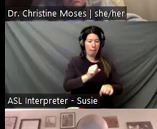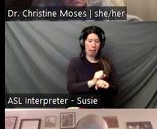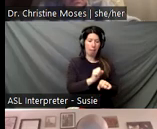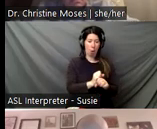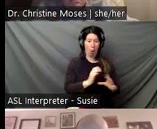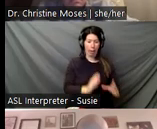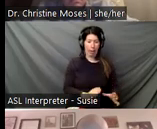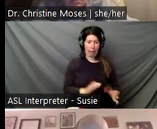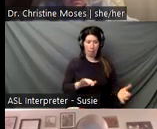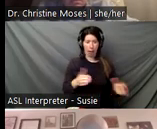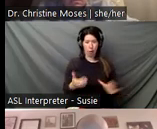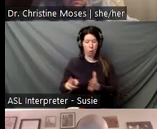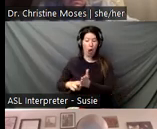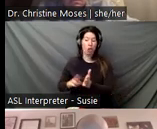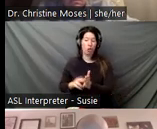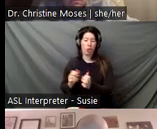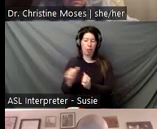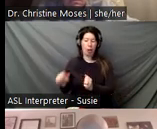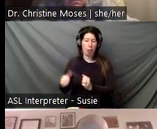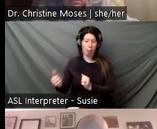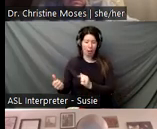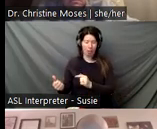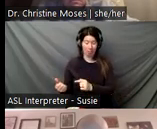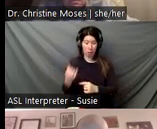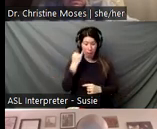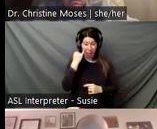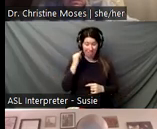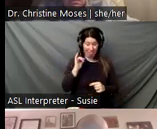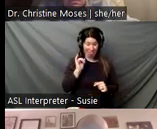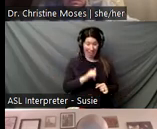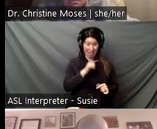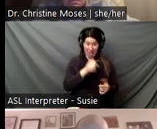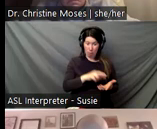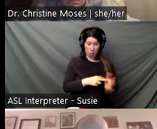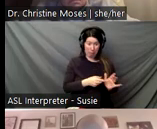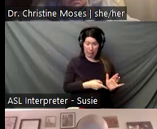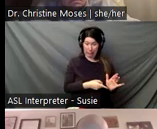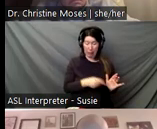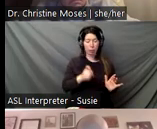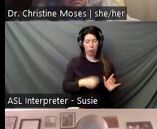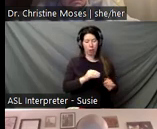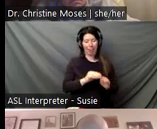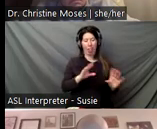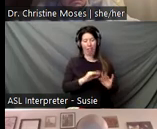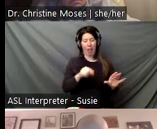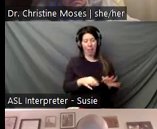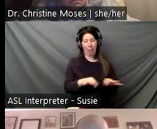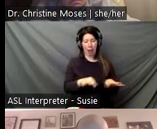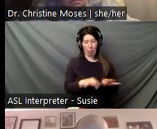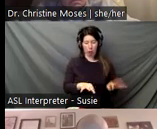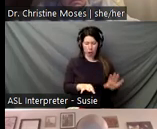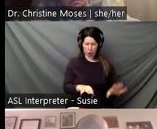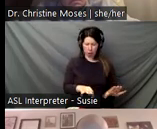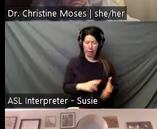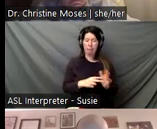than shall contract with someone. And so if that's not what's intended, I think maybe we can clarify in the language that it's intended